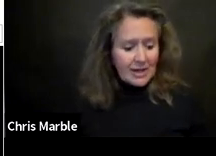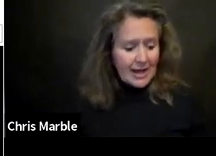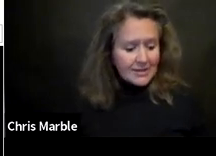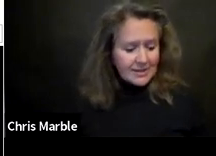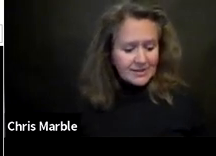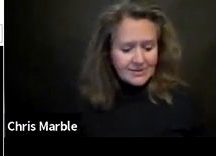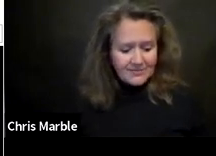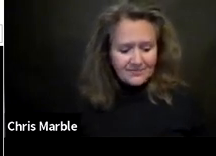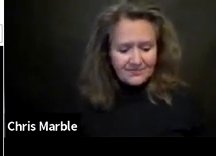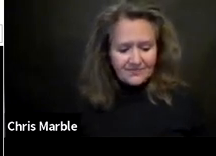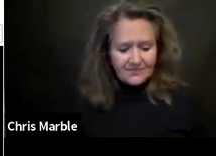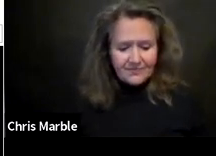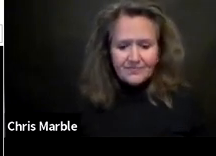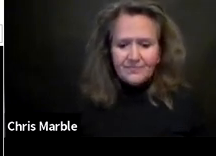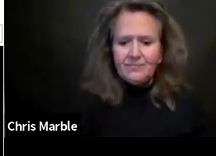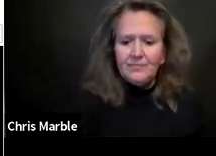reach out and ask us.